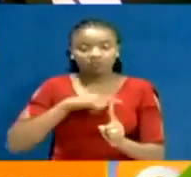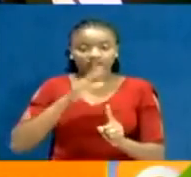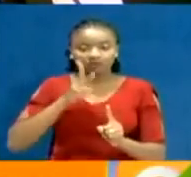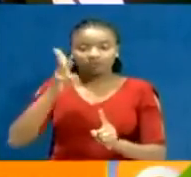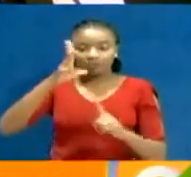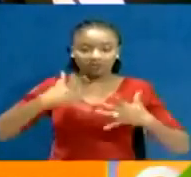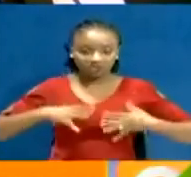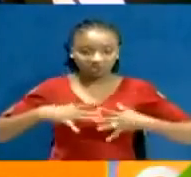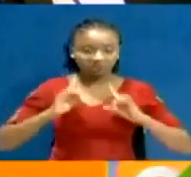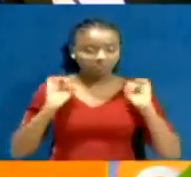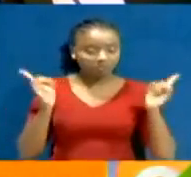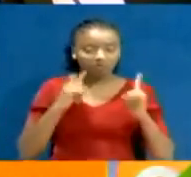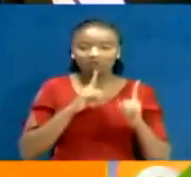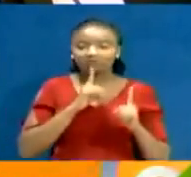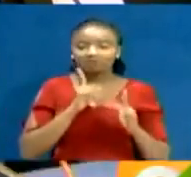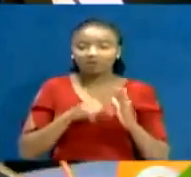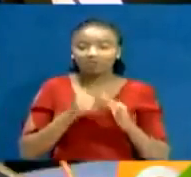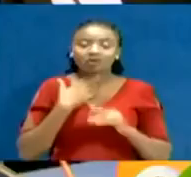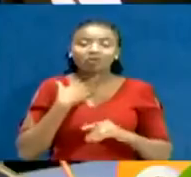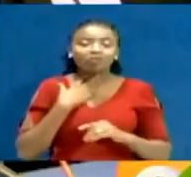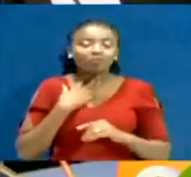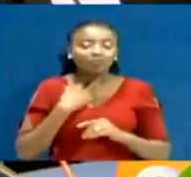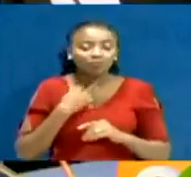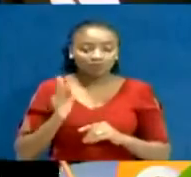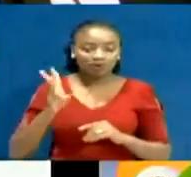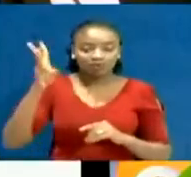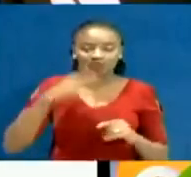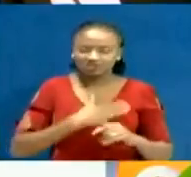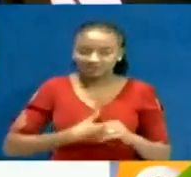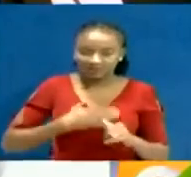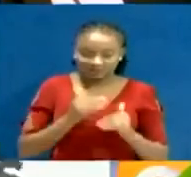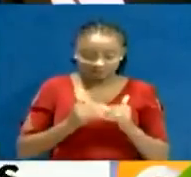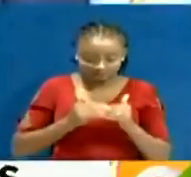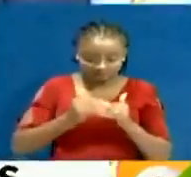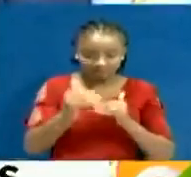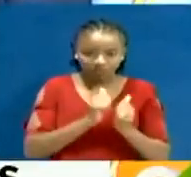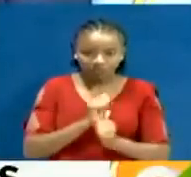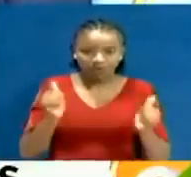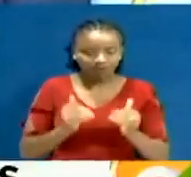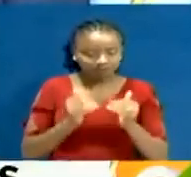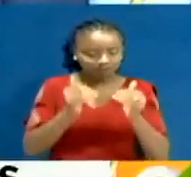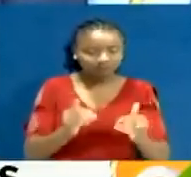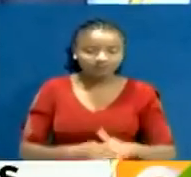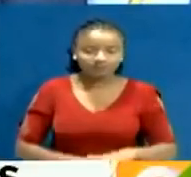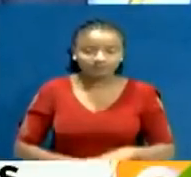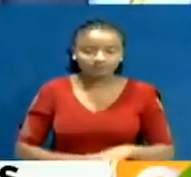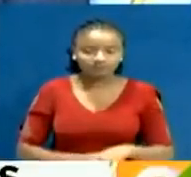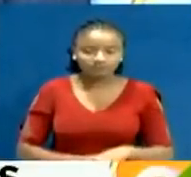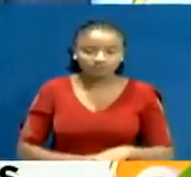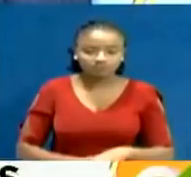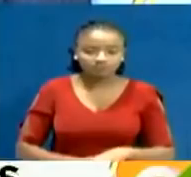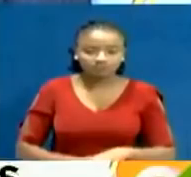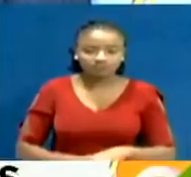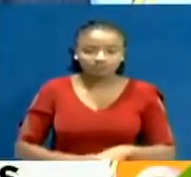people, all we are saying is that Wajir should move forward now. This proves that